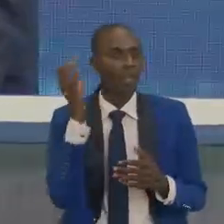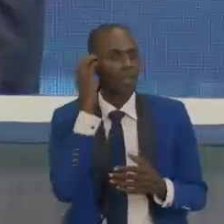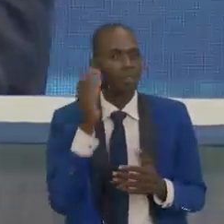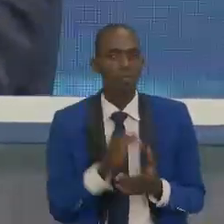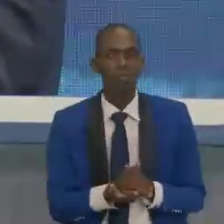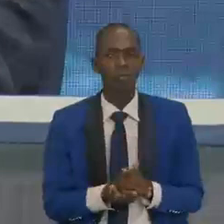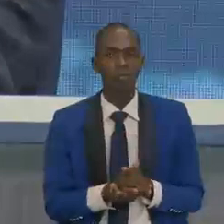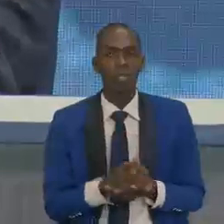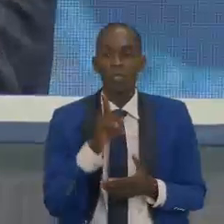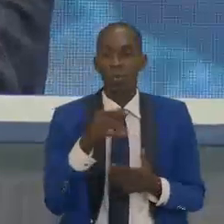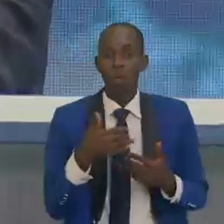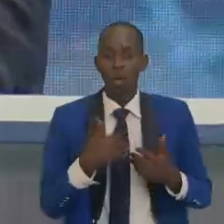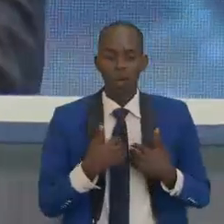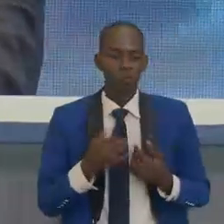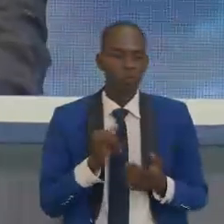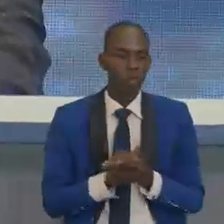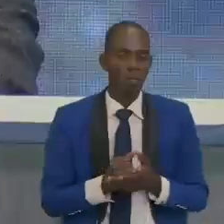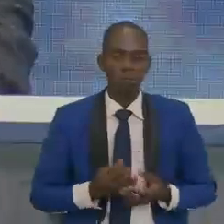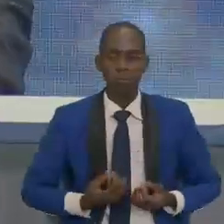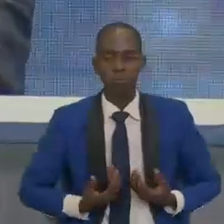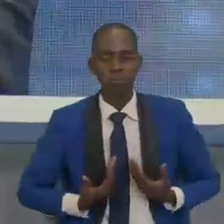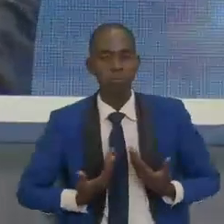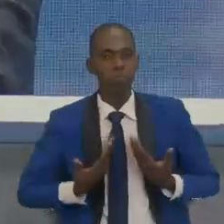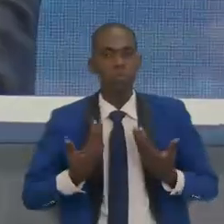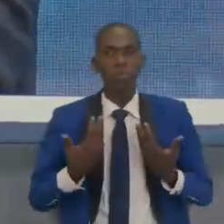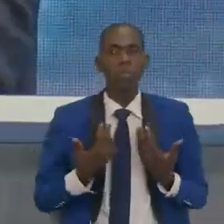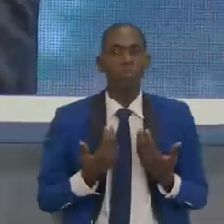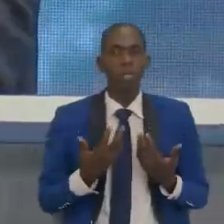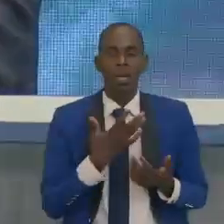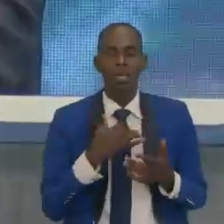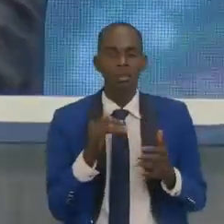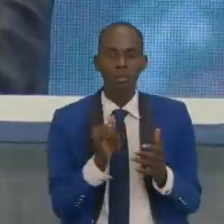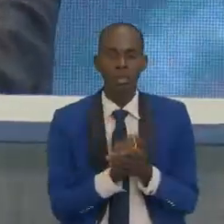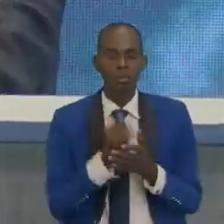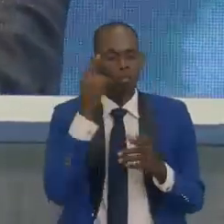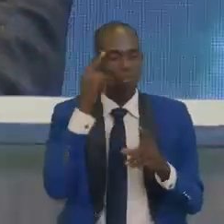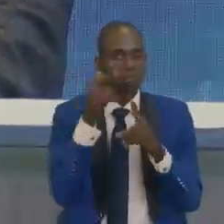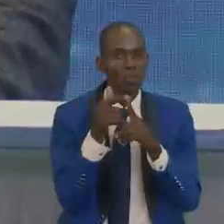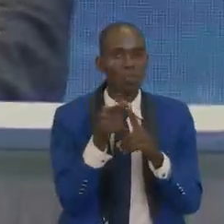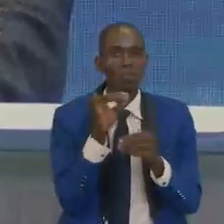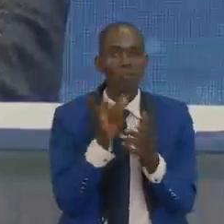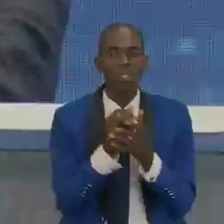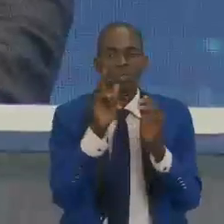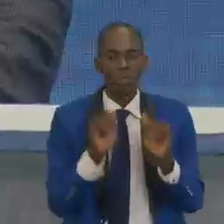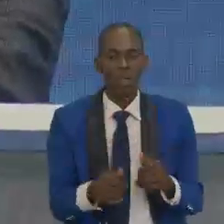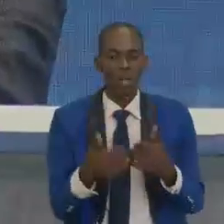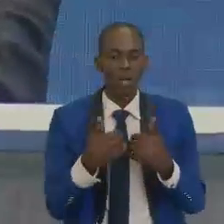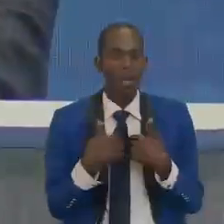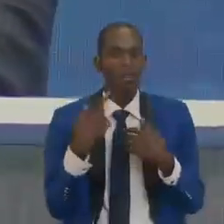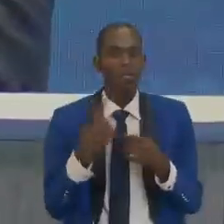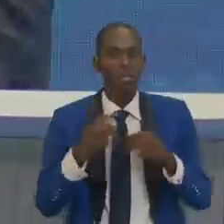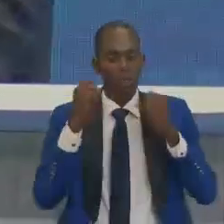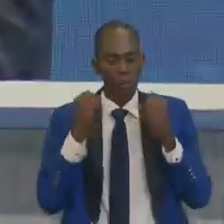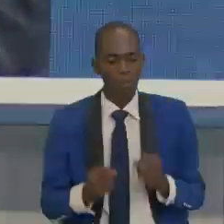You have passion and pursuit. So you will have the power and the